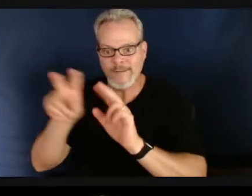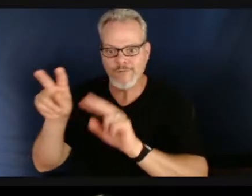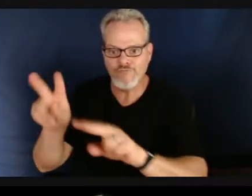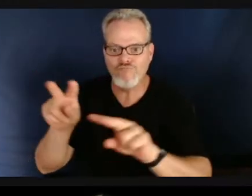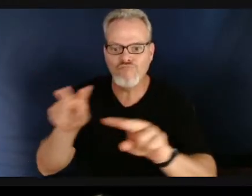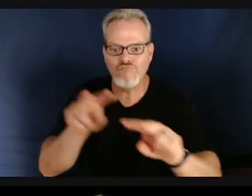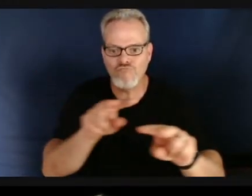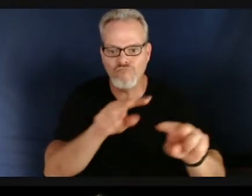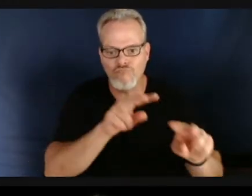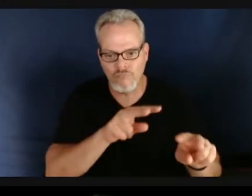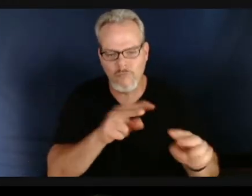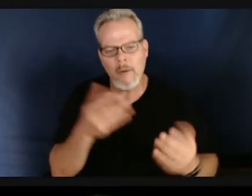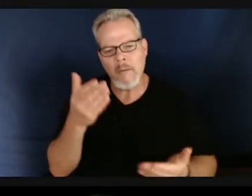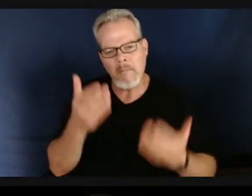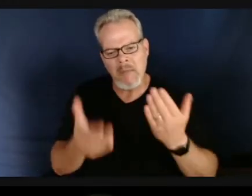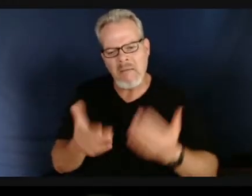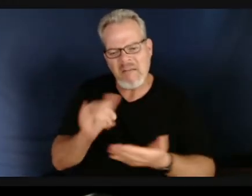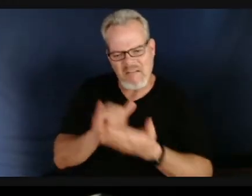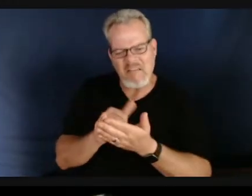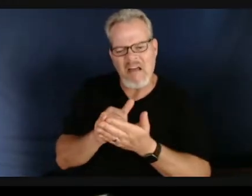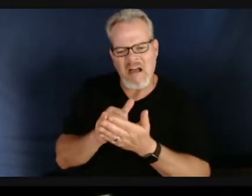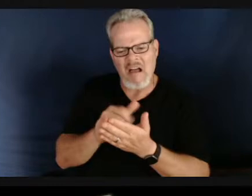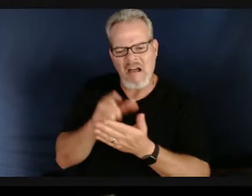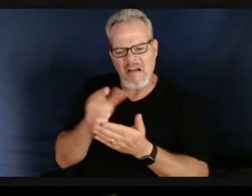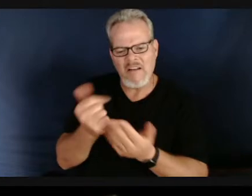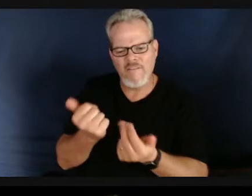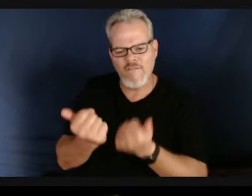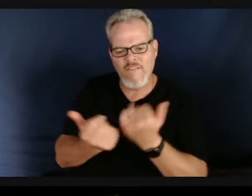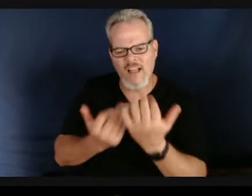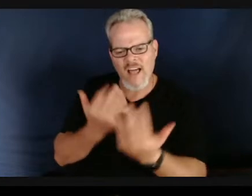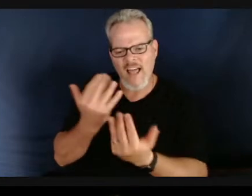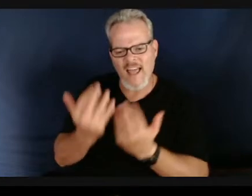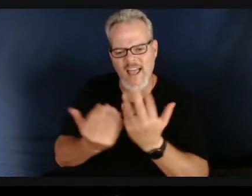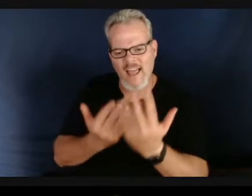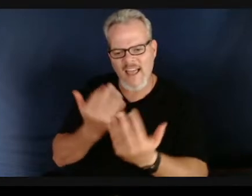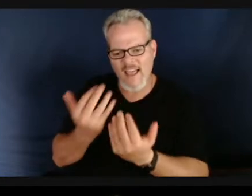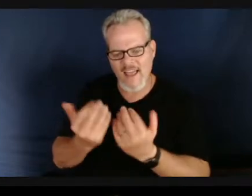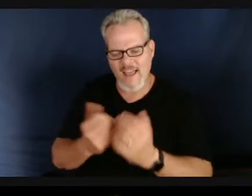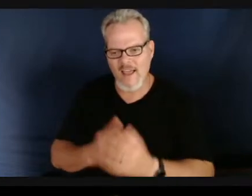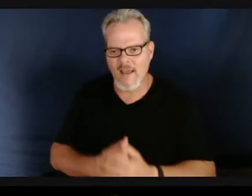It's maybe something like that, right in there.